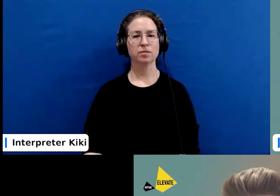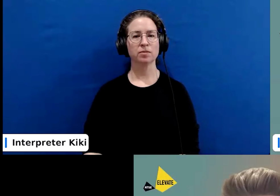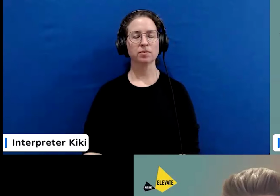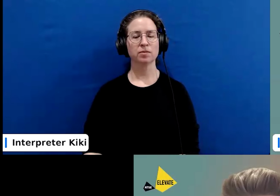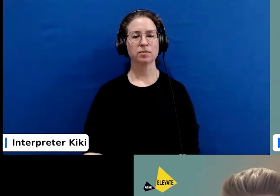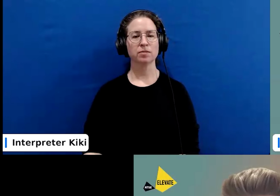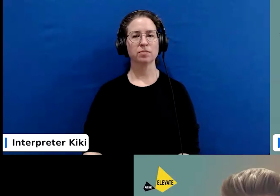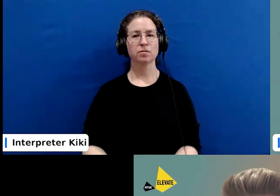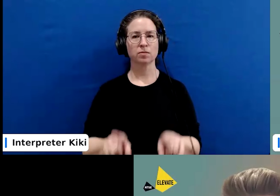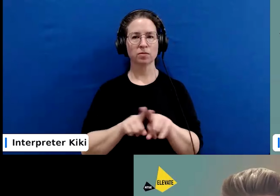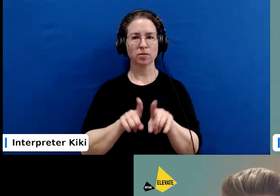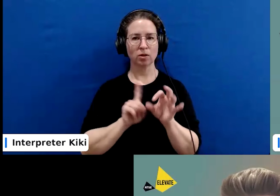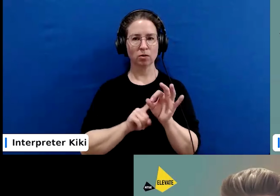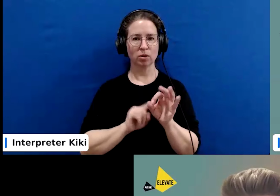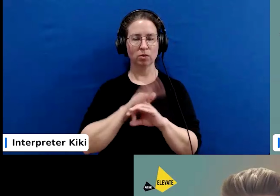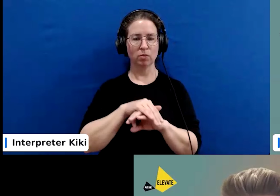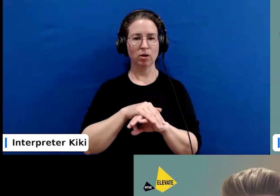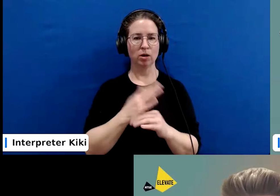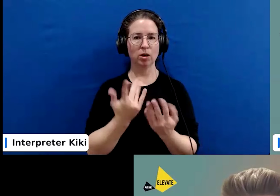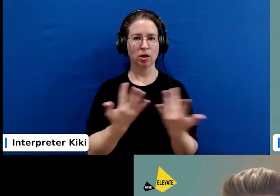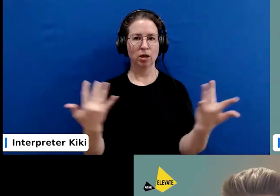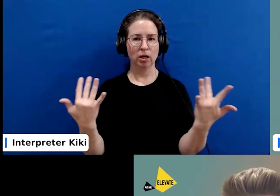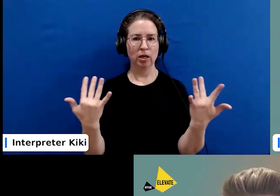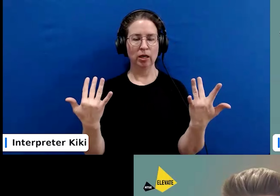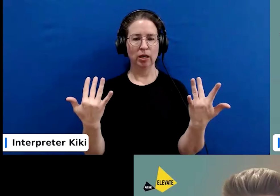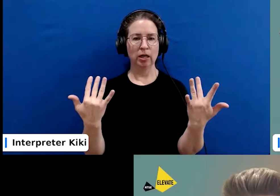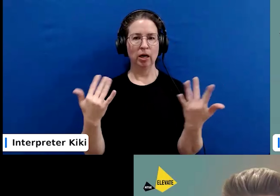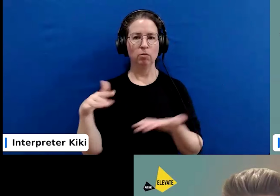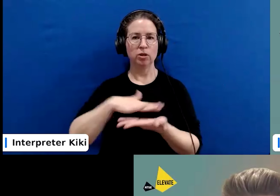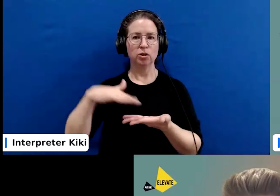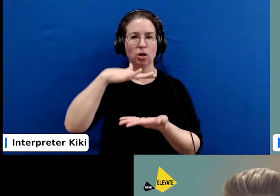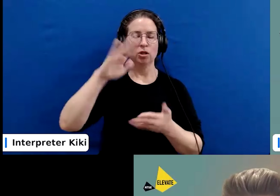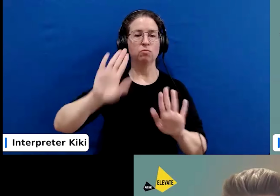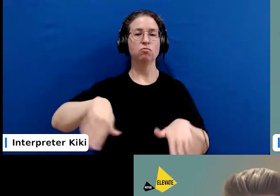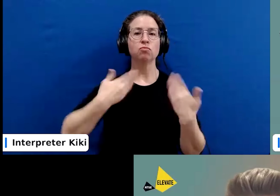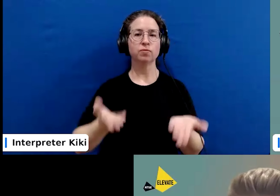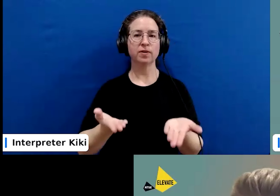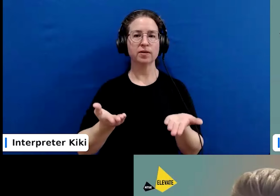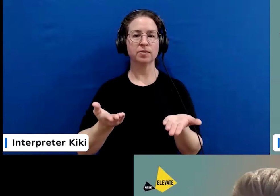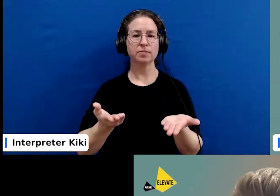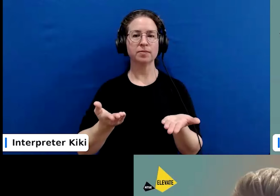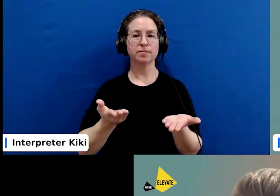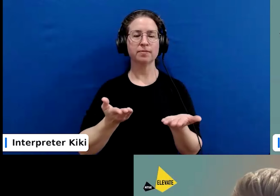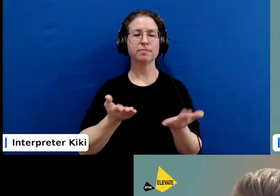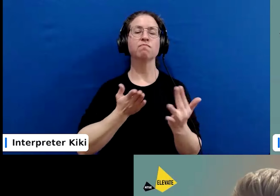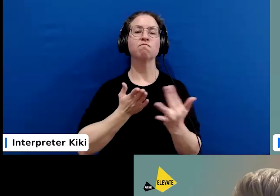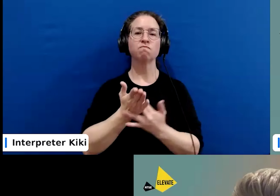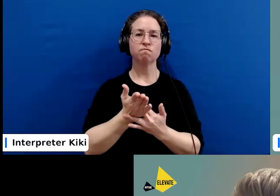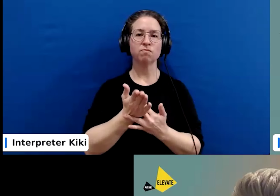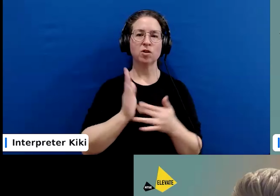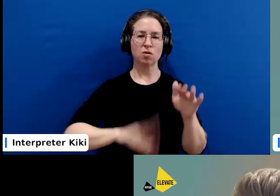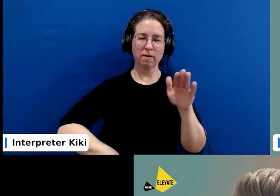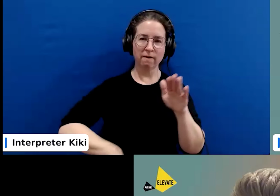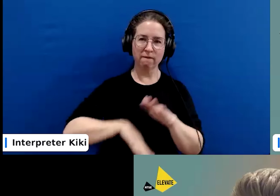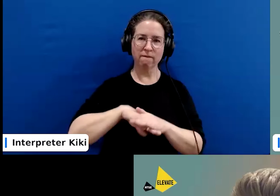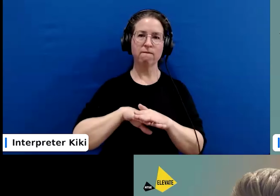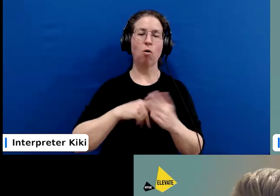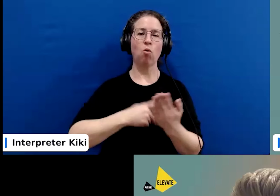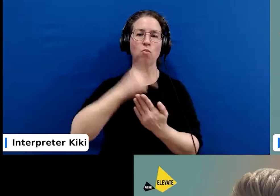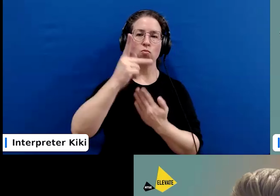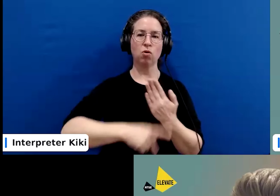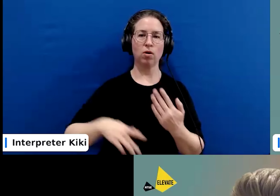There's also a question about how many scholarships there are for offer. So through the lifetime of the Elevate